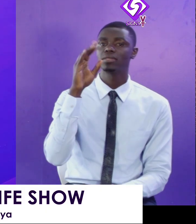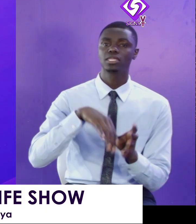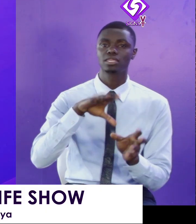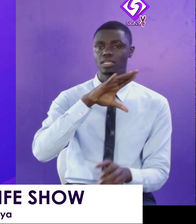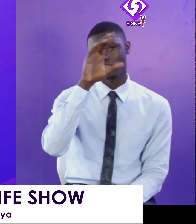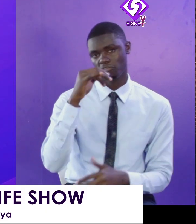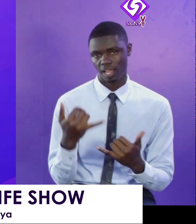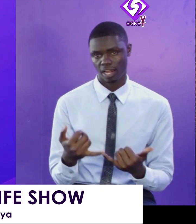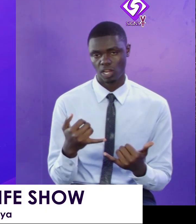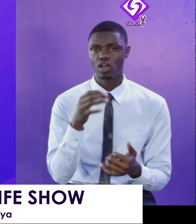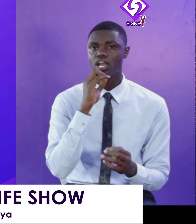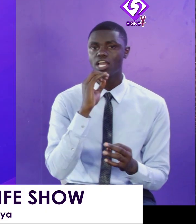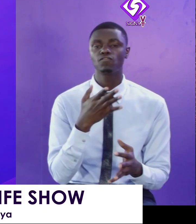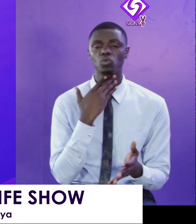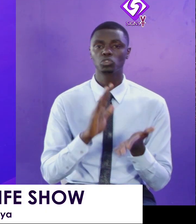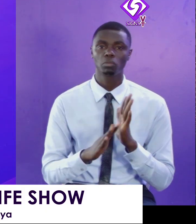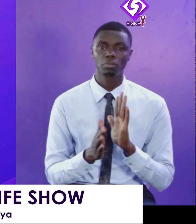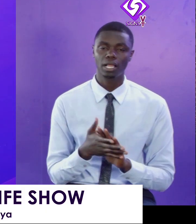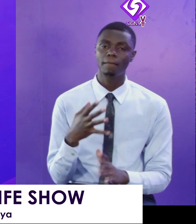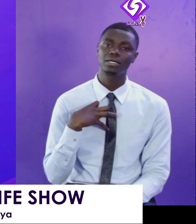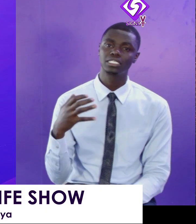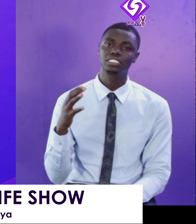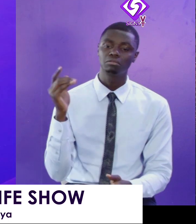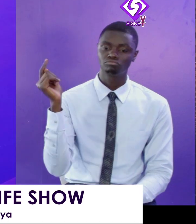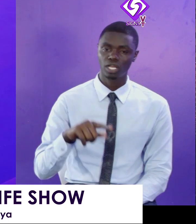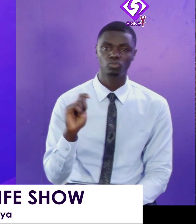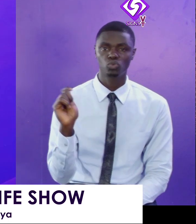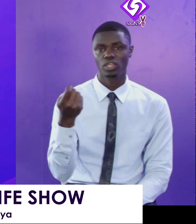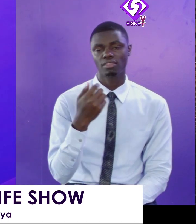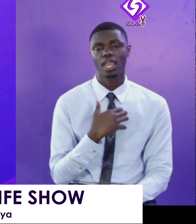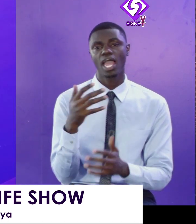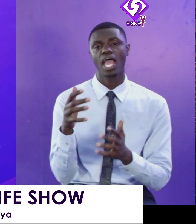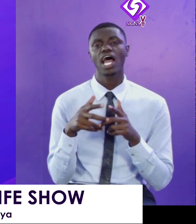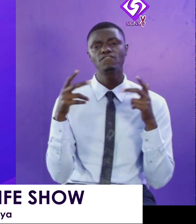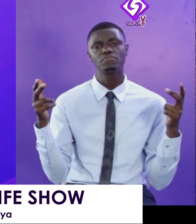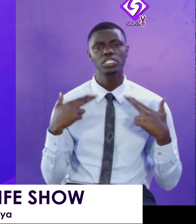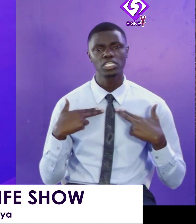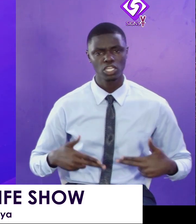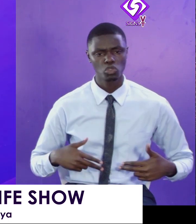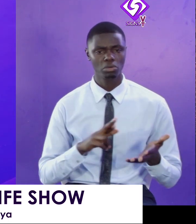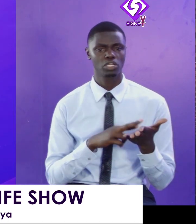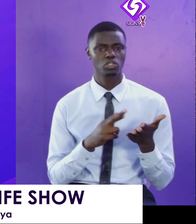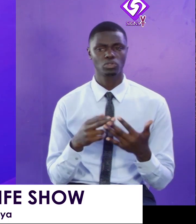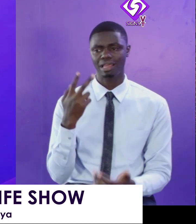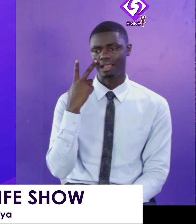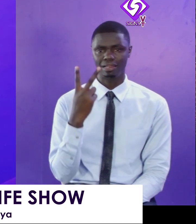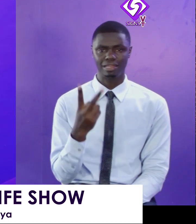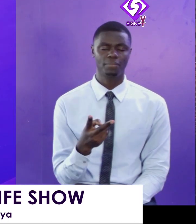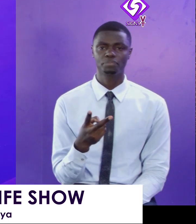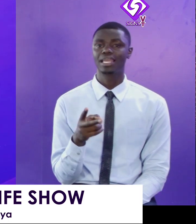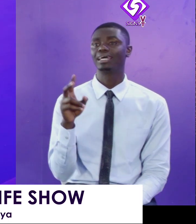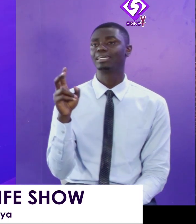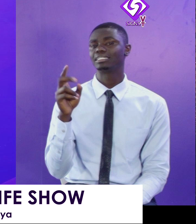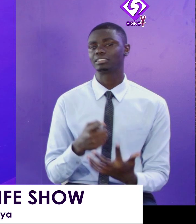you want to make more riches, be in Kenya. There is a big human resource. Look around and start thinking